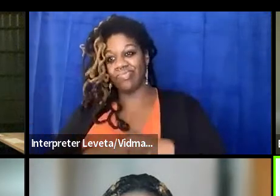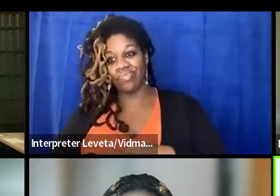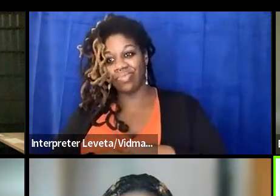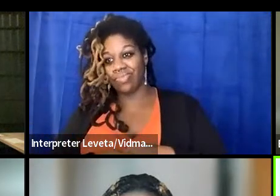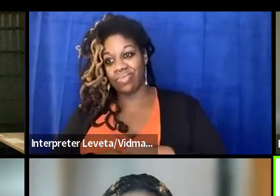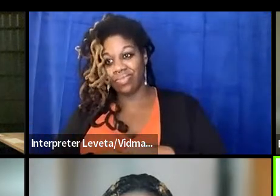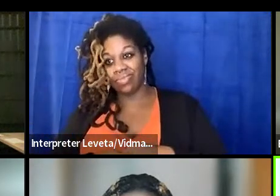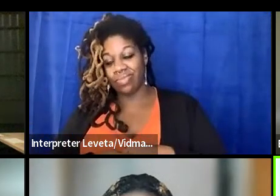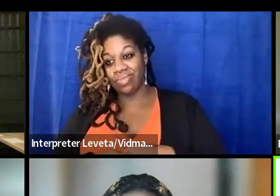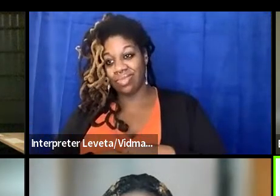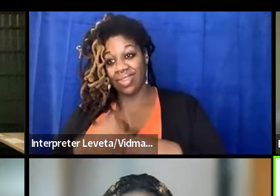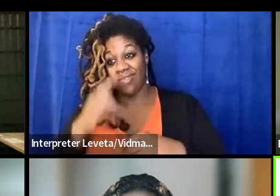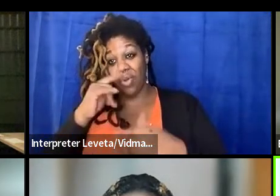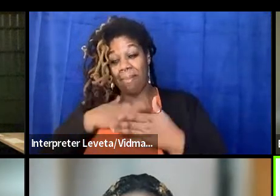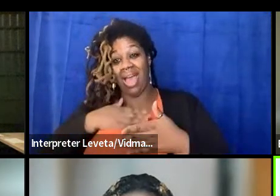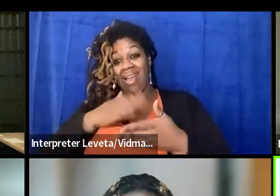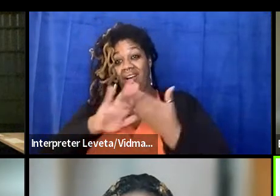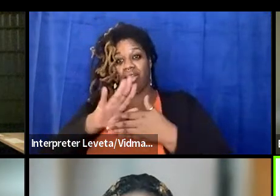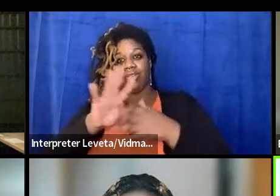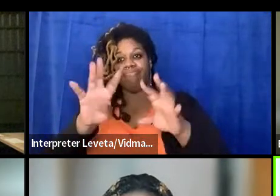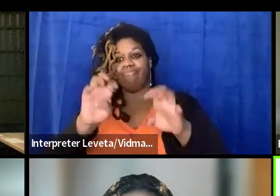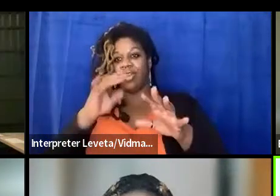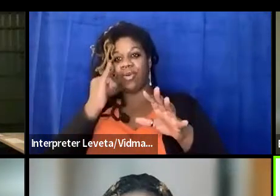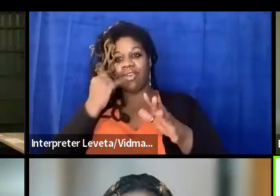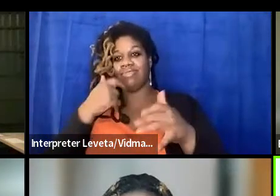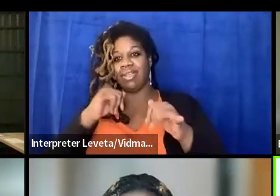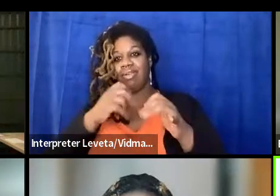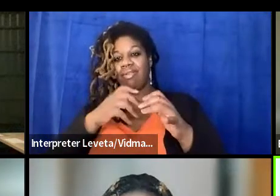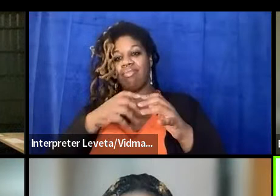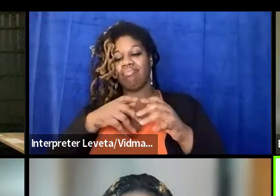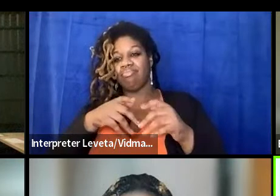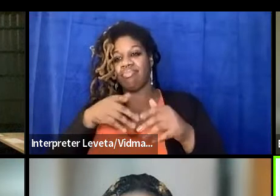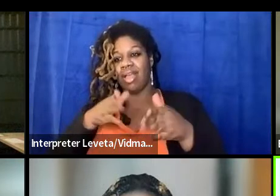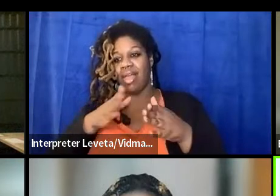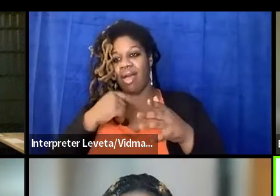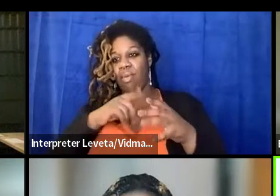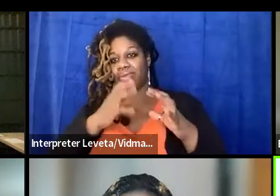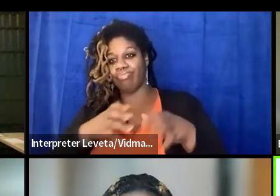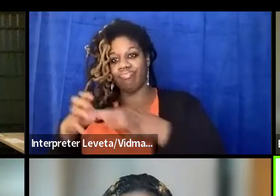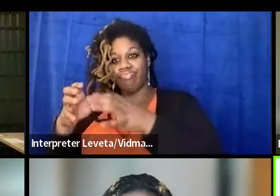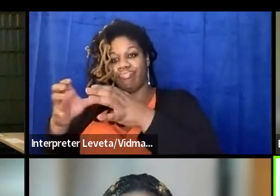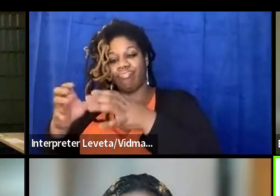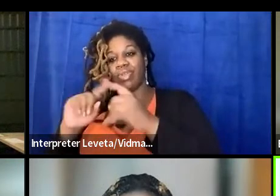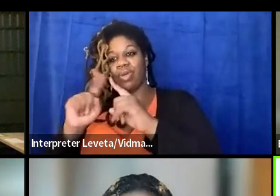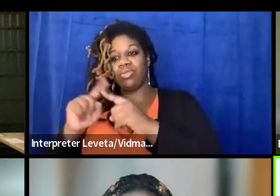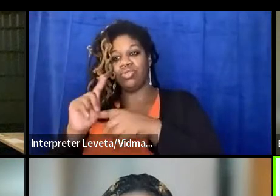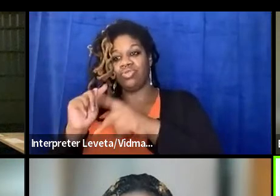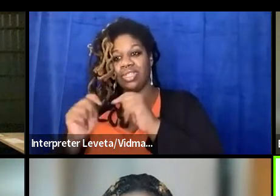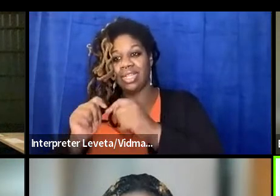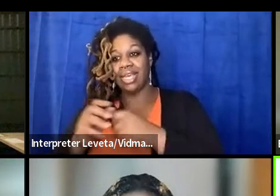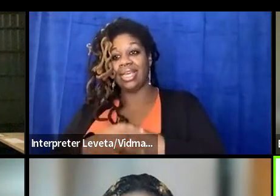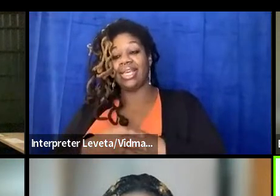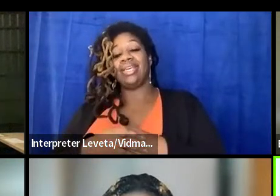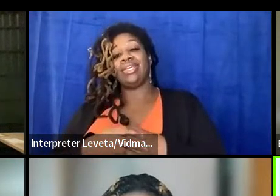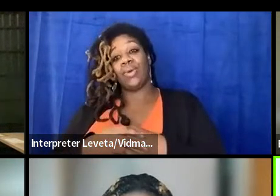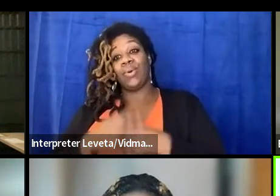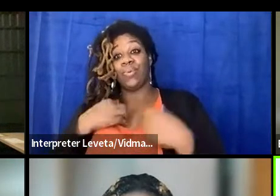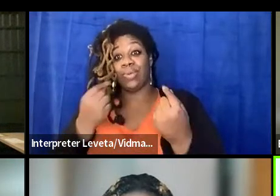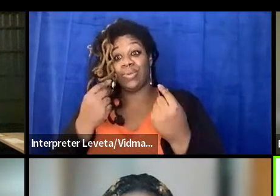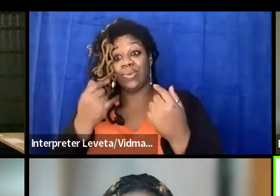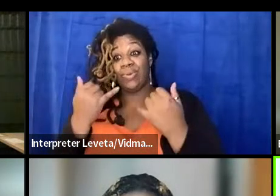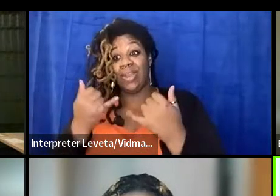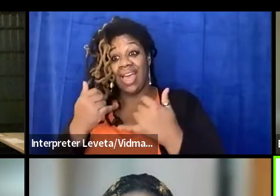my college. So, what do I do instead? The samples that we've brought back from previous years, we